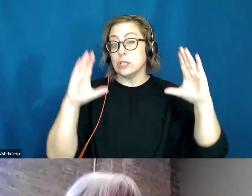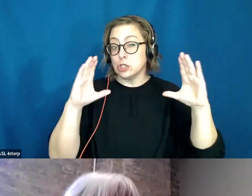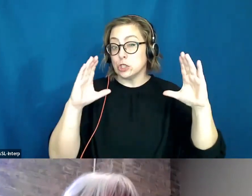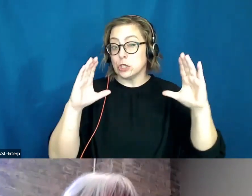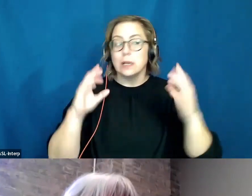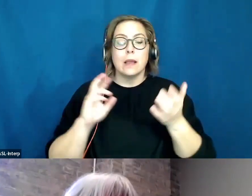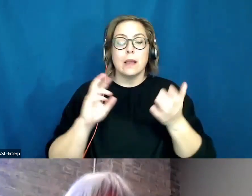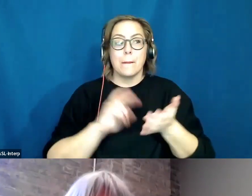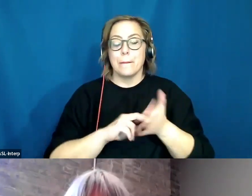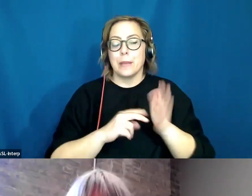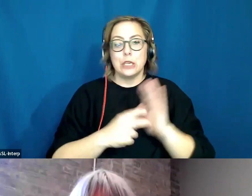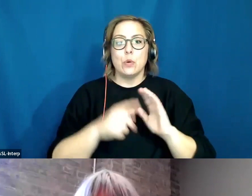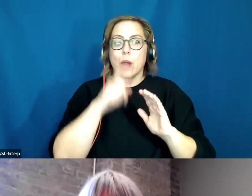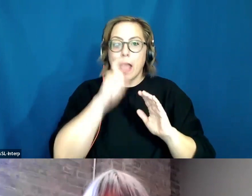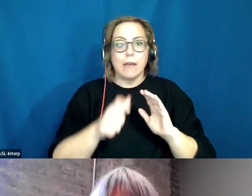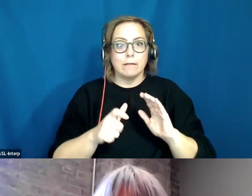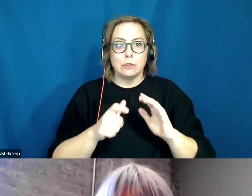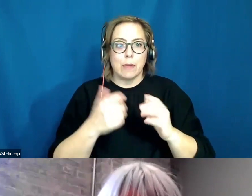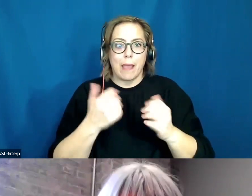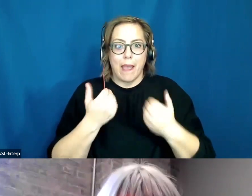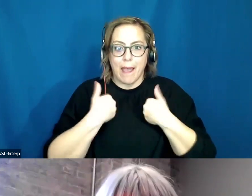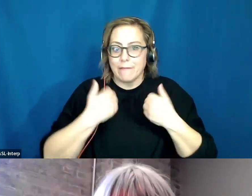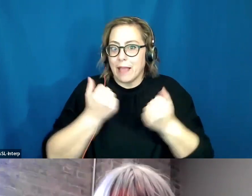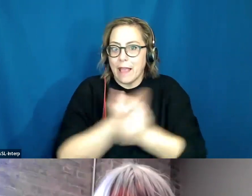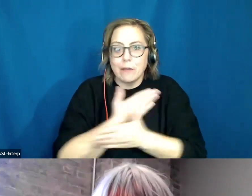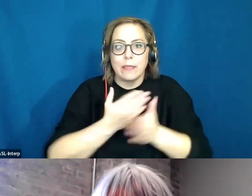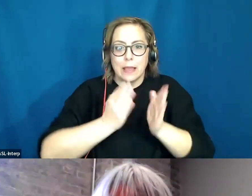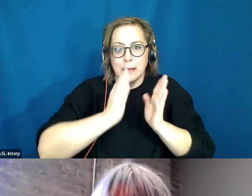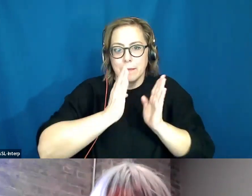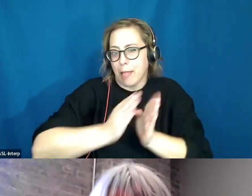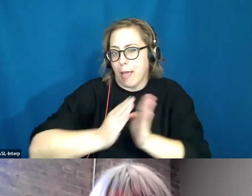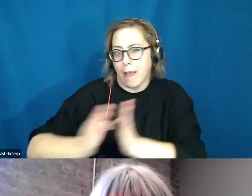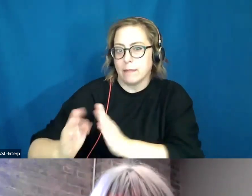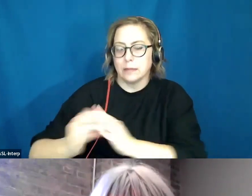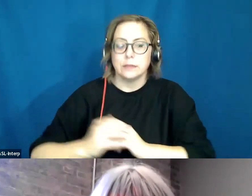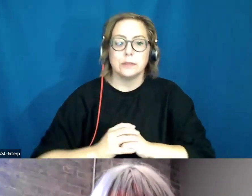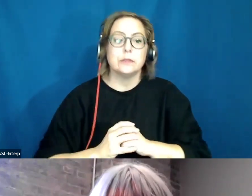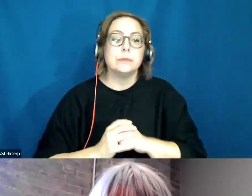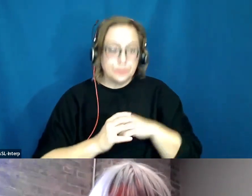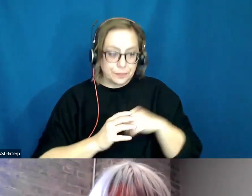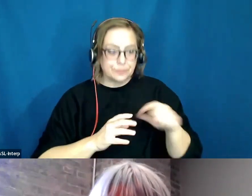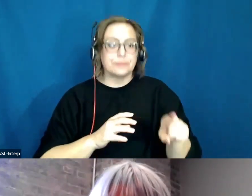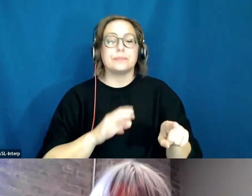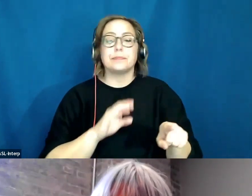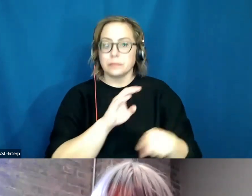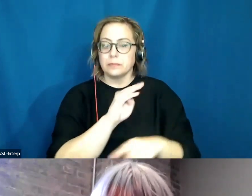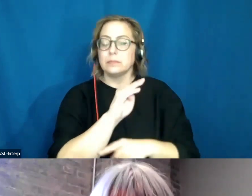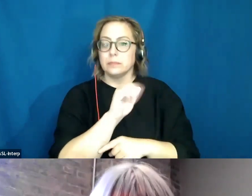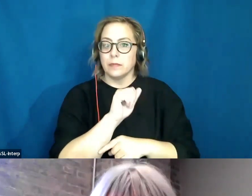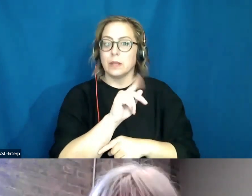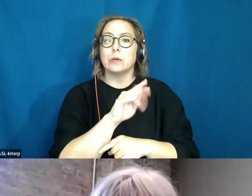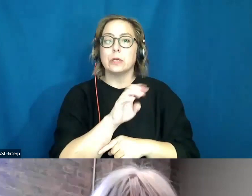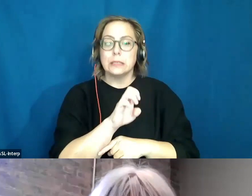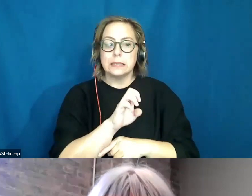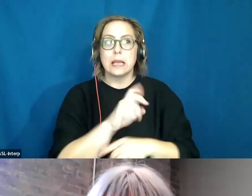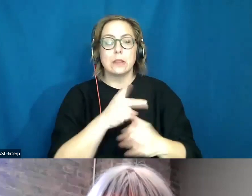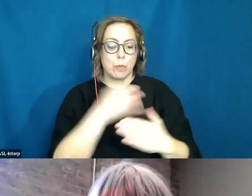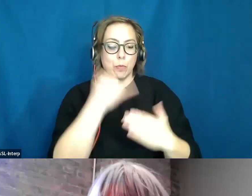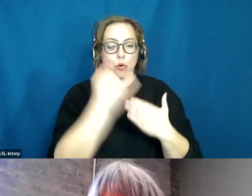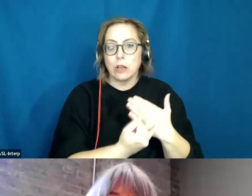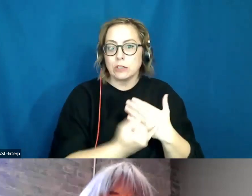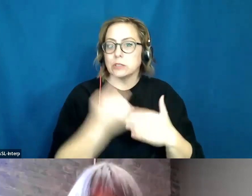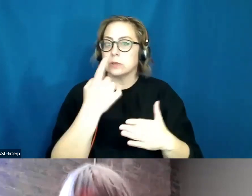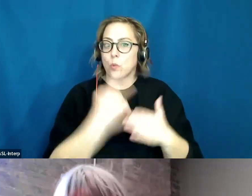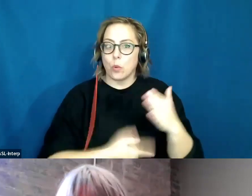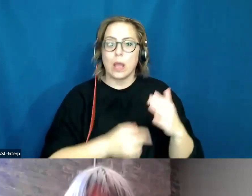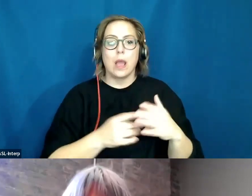yet. Okay. You do have to have you have to know what it is that you want to achieve with this project, what it is that you're going to create. You